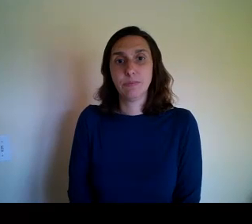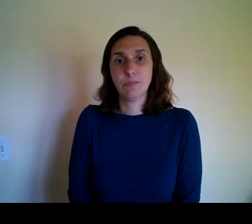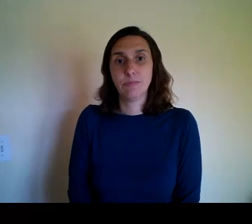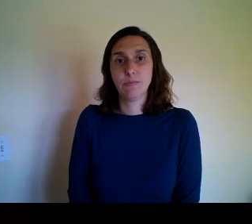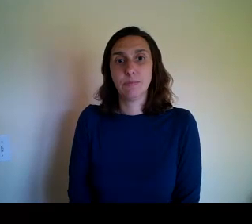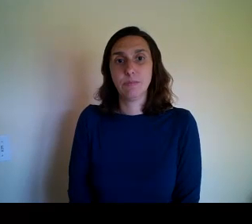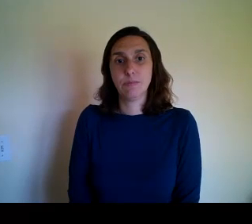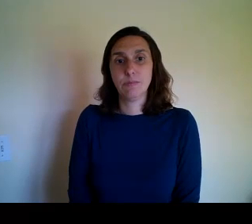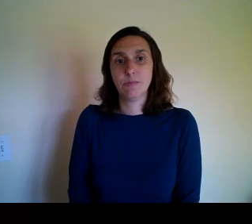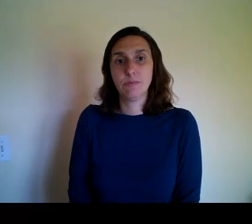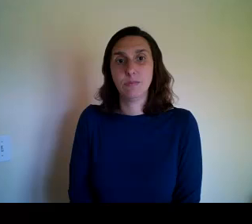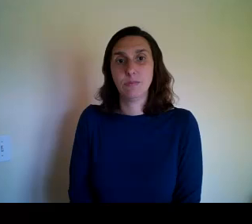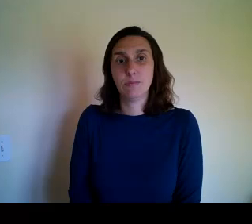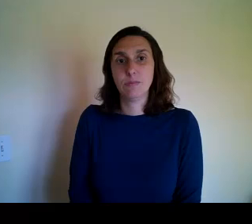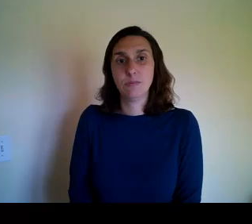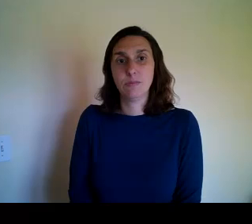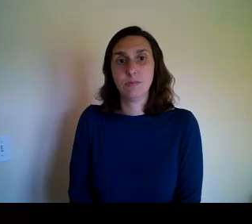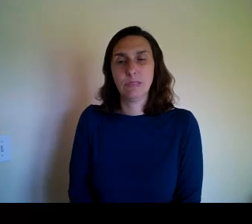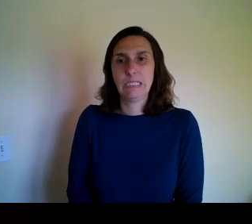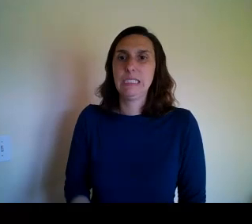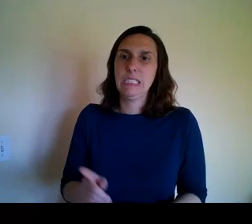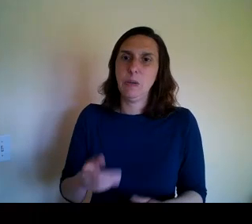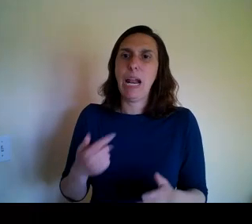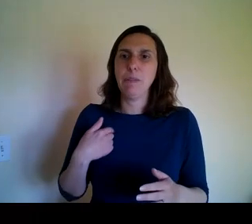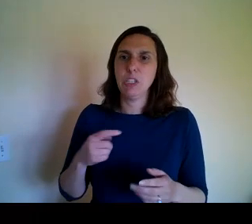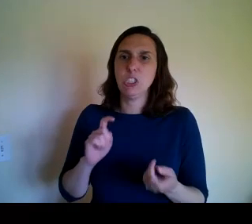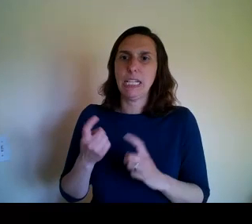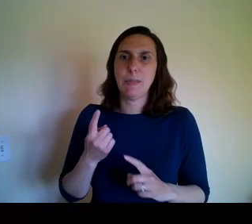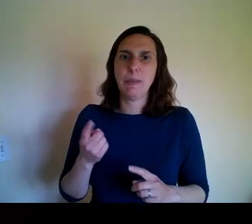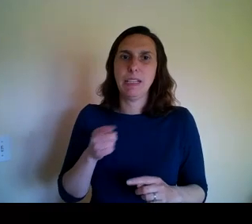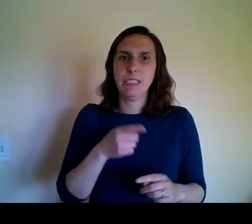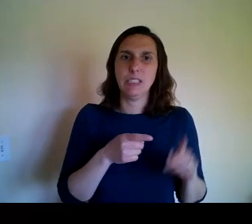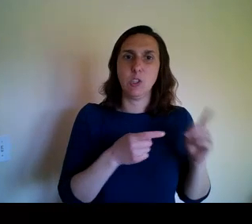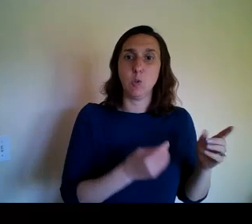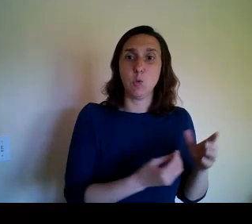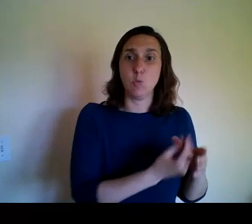you know what, I will change, since this is growth, I will make this